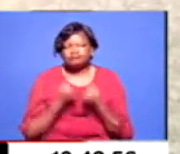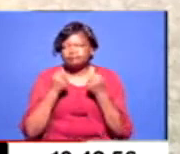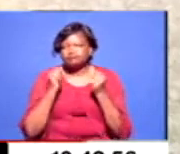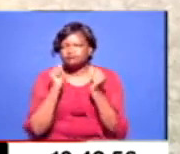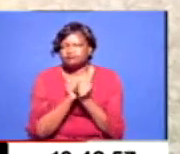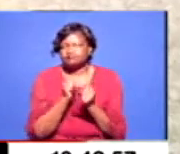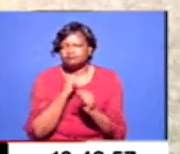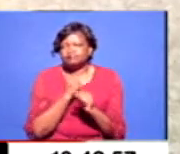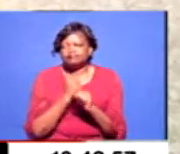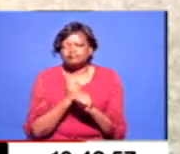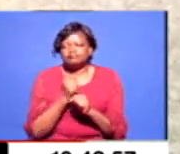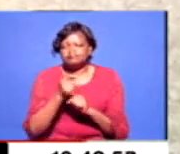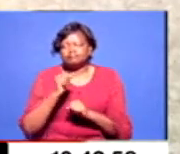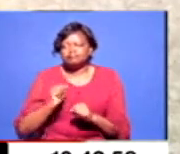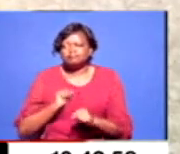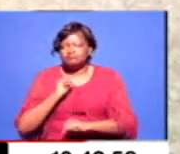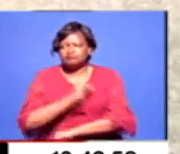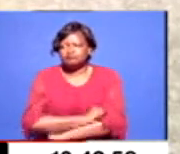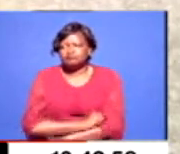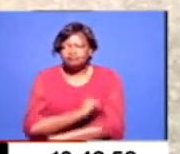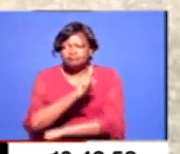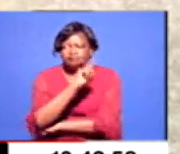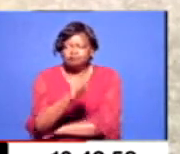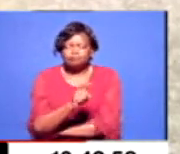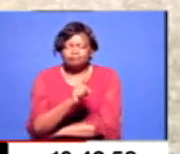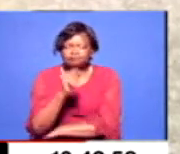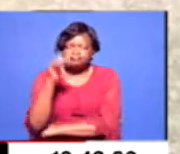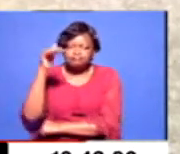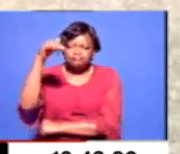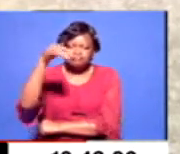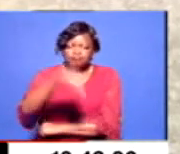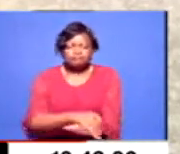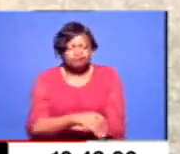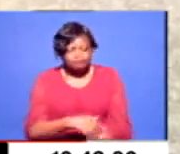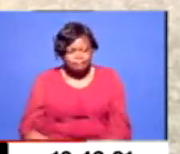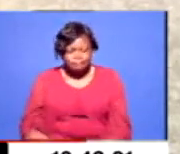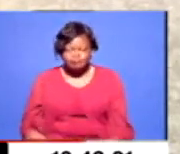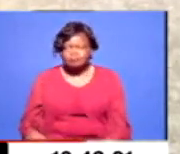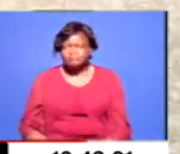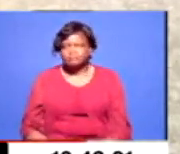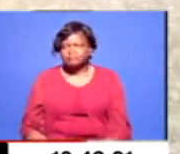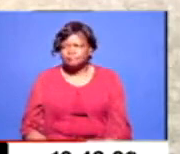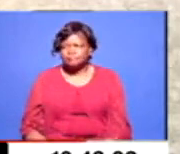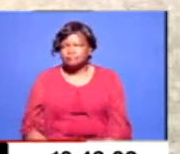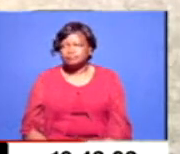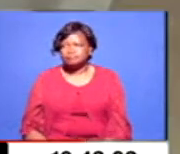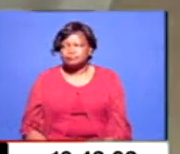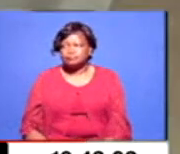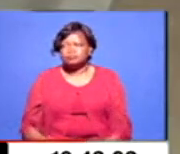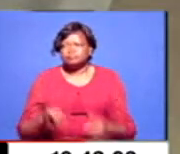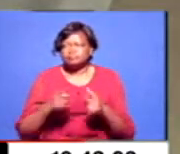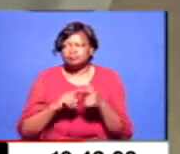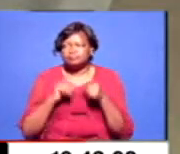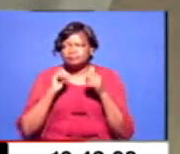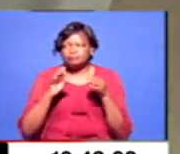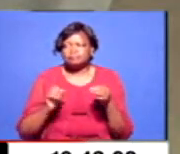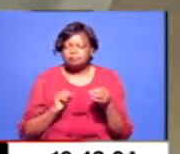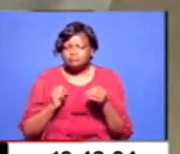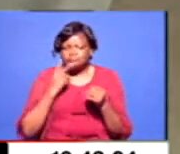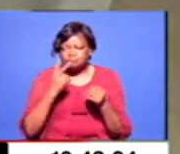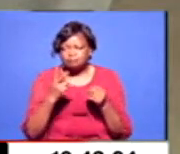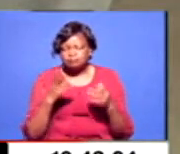of this girl in school? Mm-hmm. What do you think happens if this girl sees the